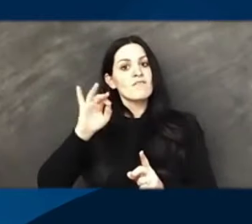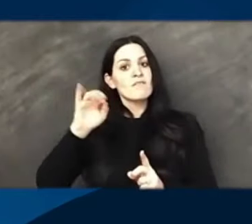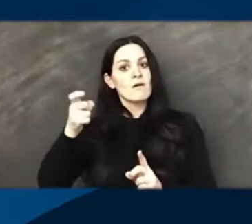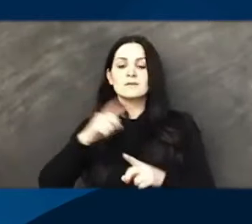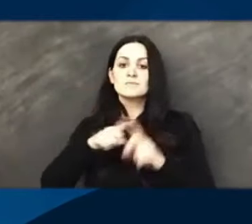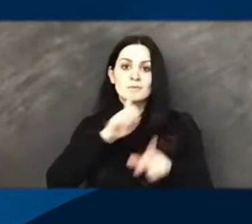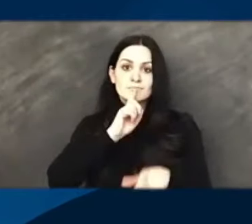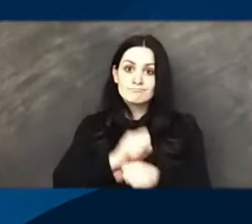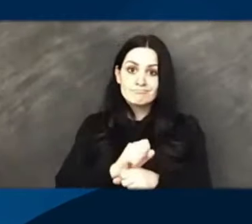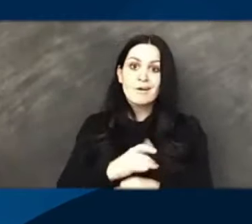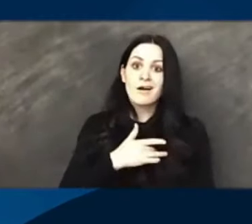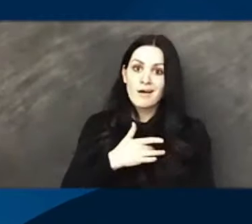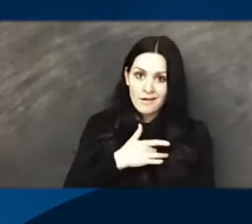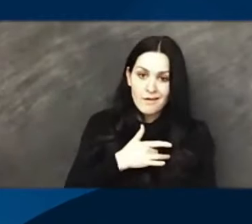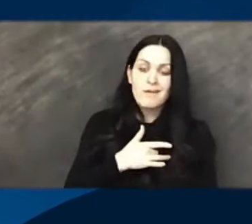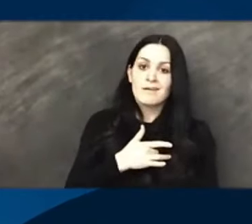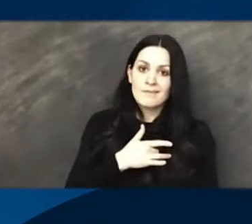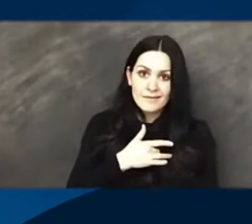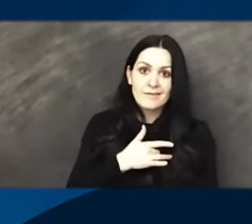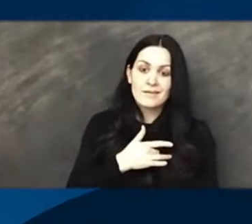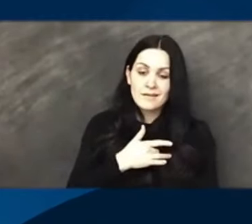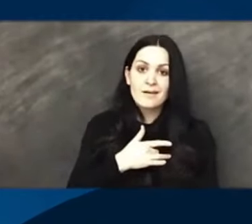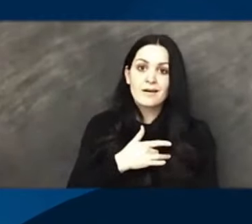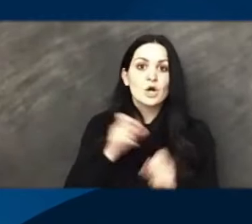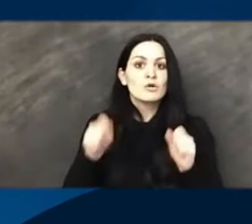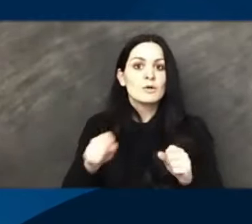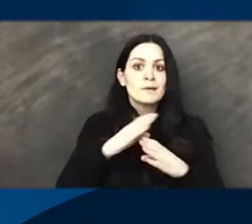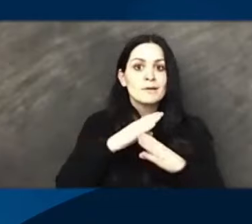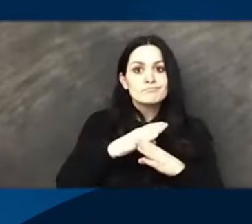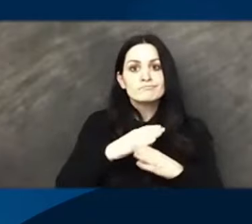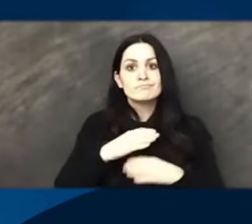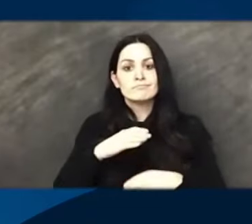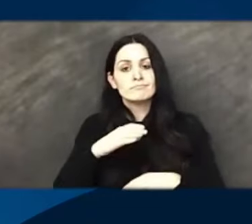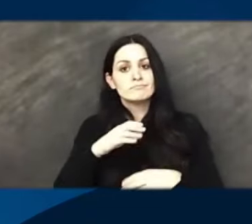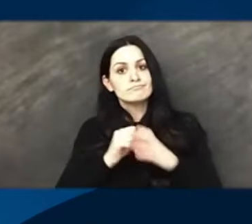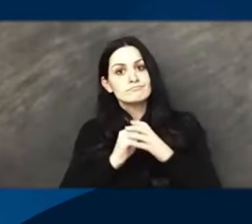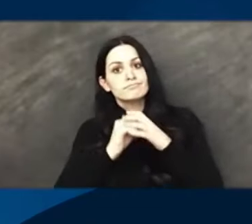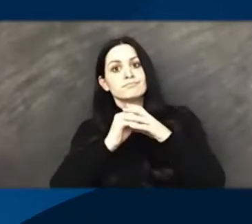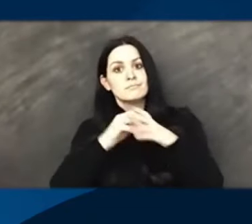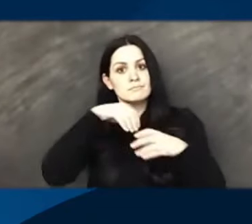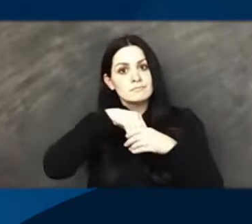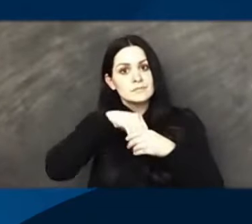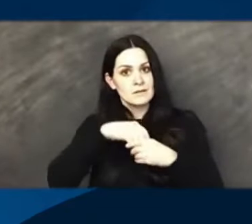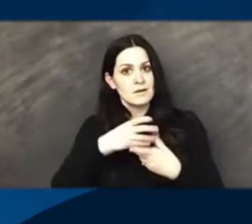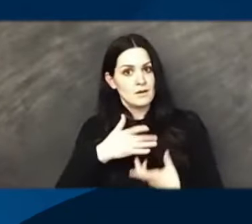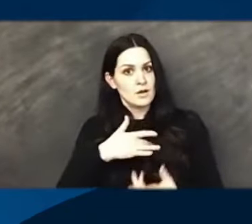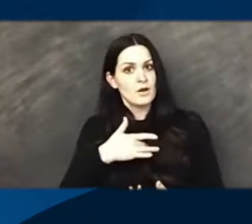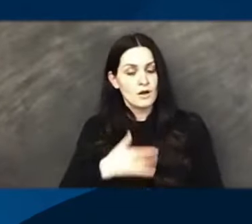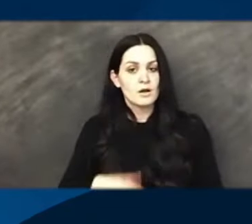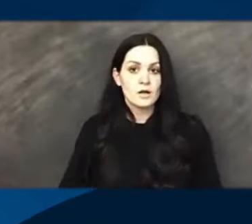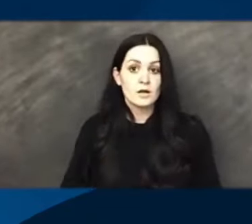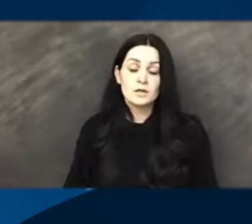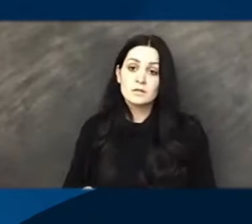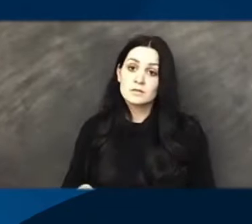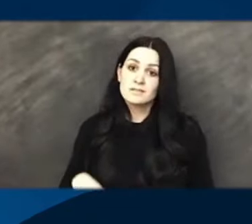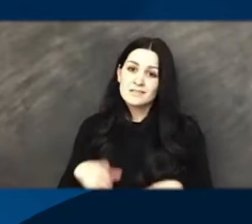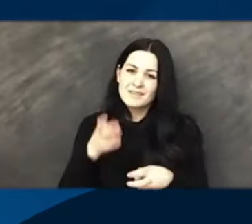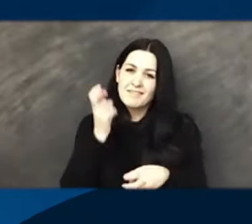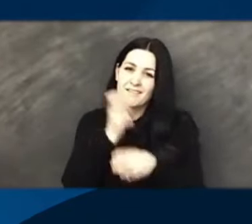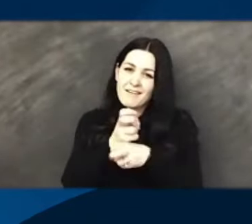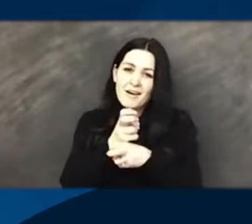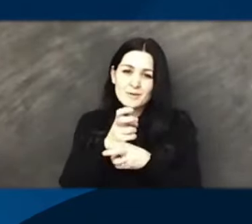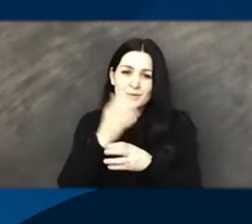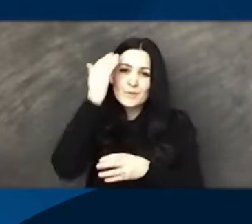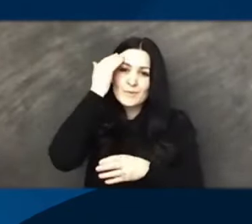heartburn, and chest pain related to blockages, acute blockages in the coronary arteries. And they're difficult to discern.